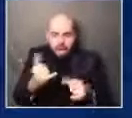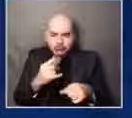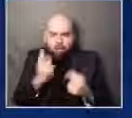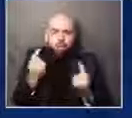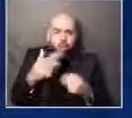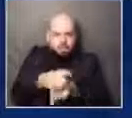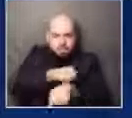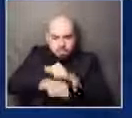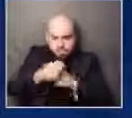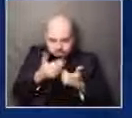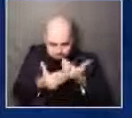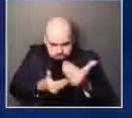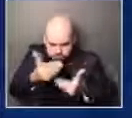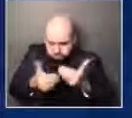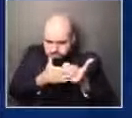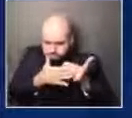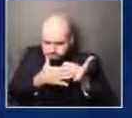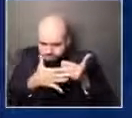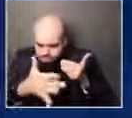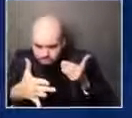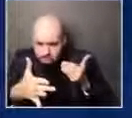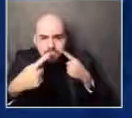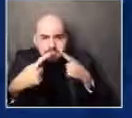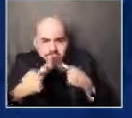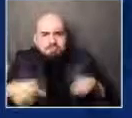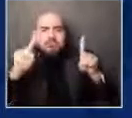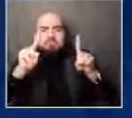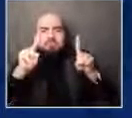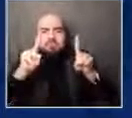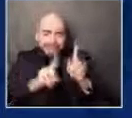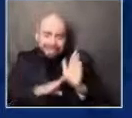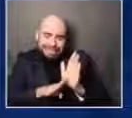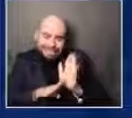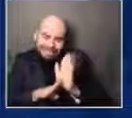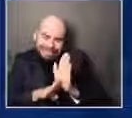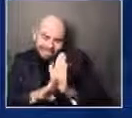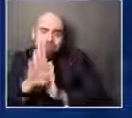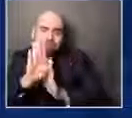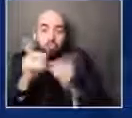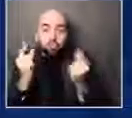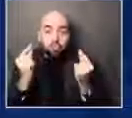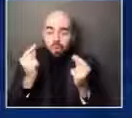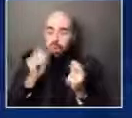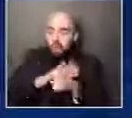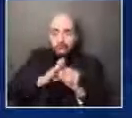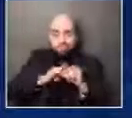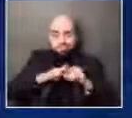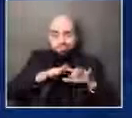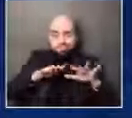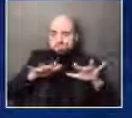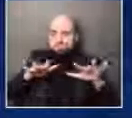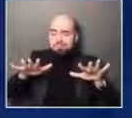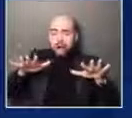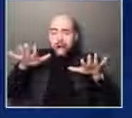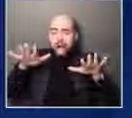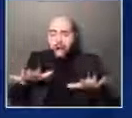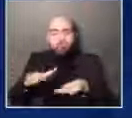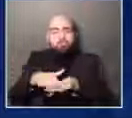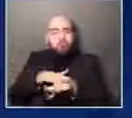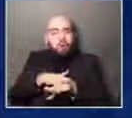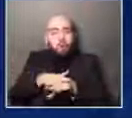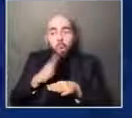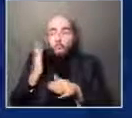worst wave yet in this pandemic, to reduce the spread, to save lives. So that's why today I've named